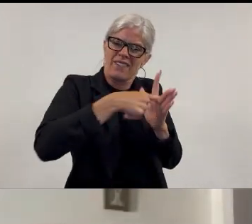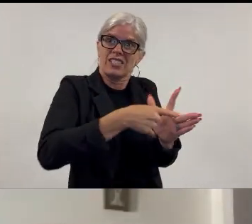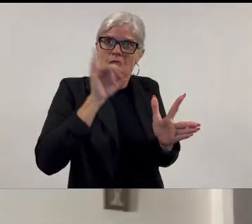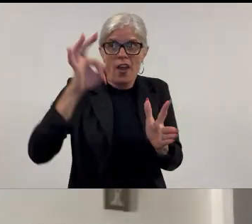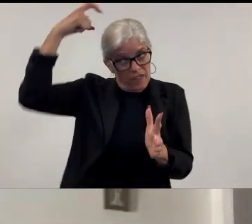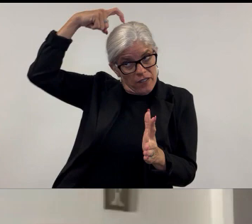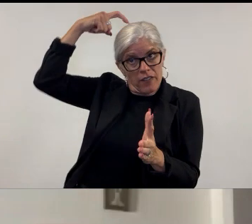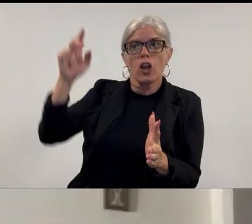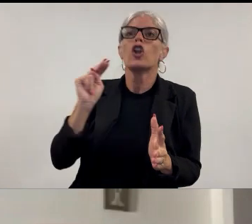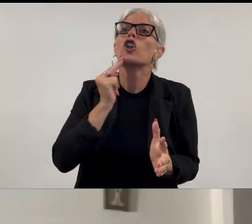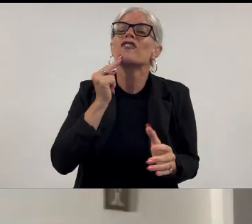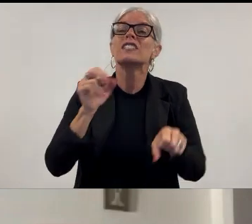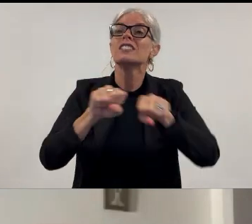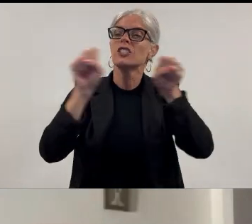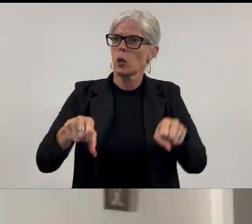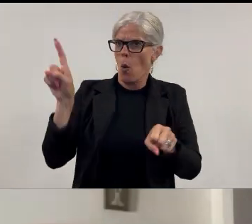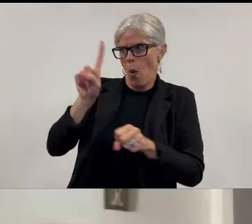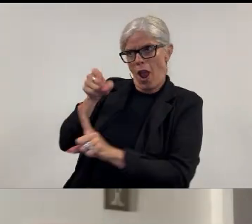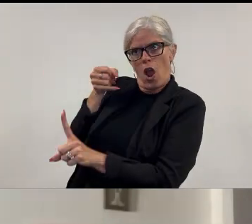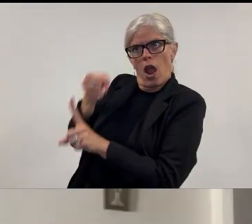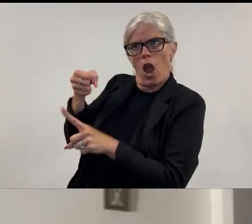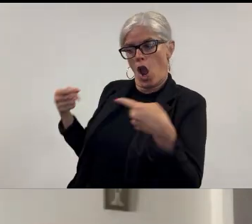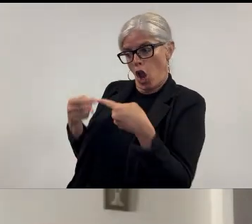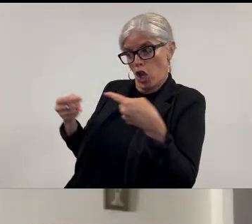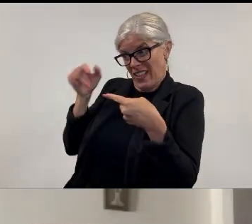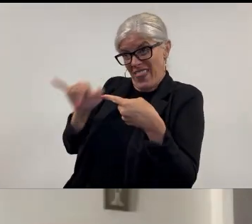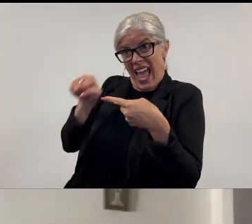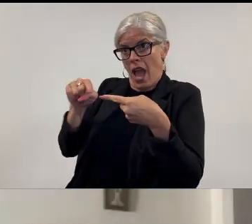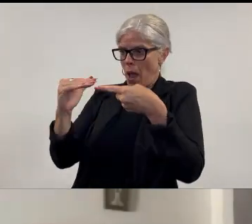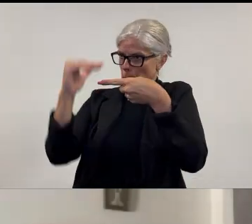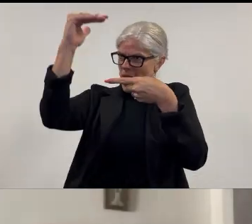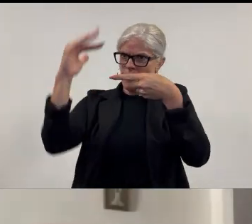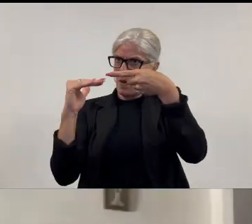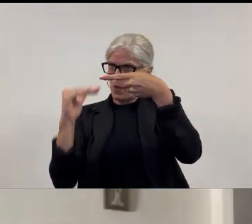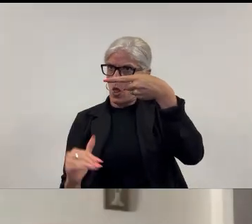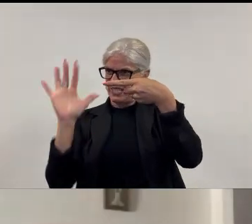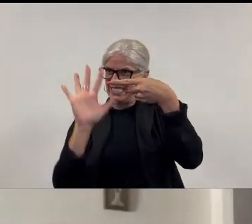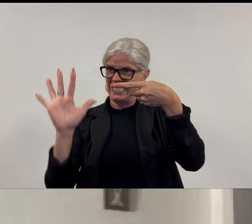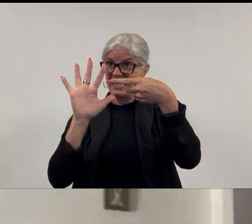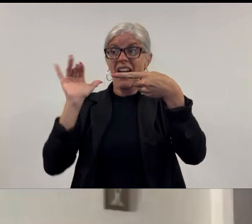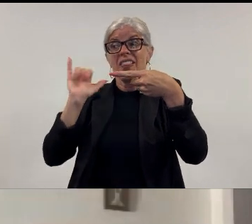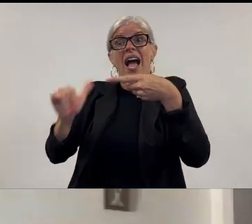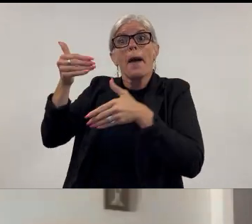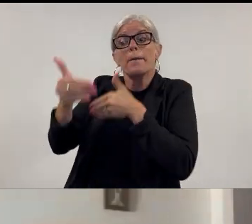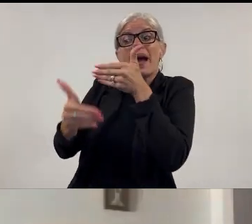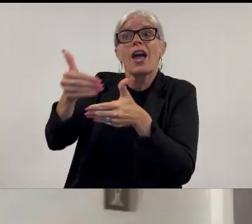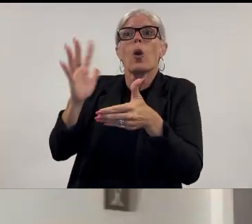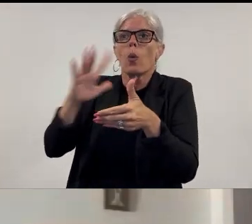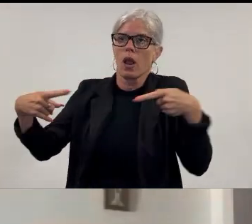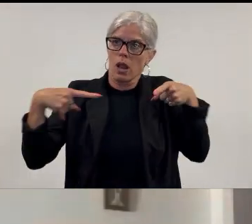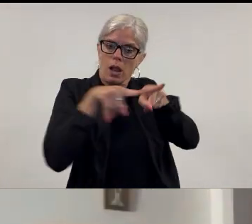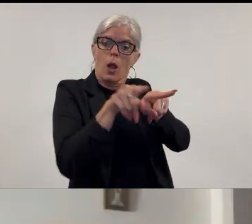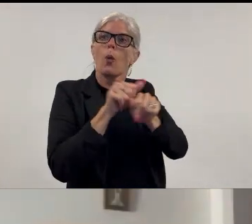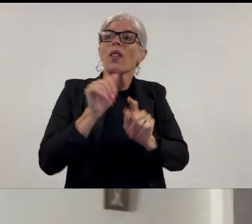employ activation of the nervous system above and below the level of the injury in patterns that